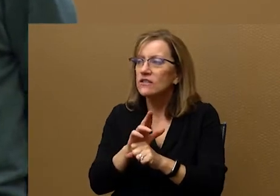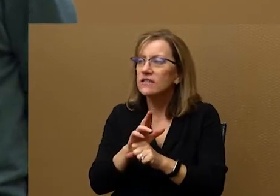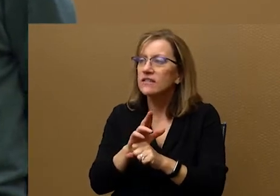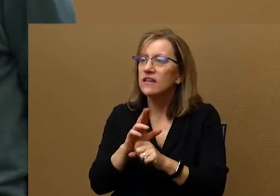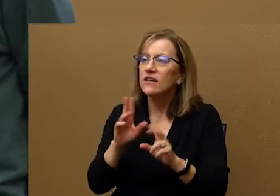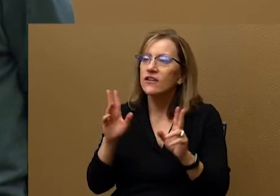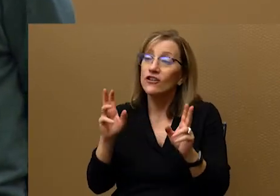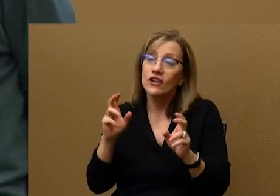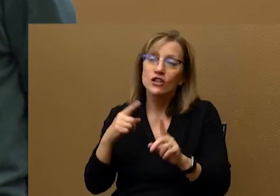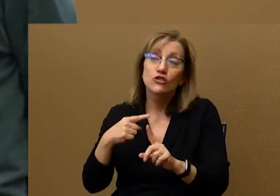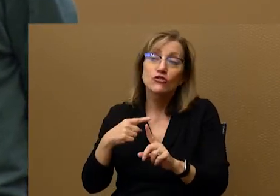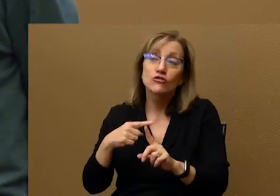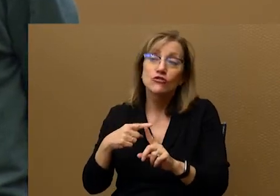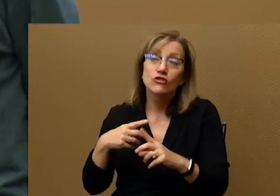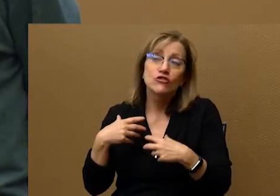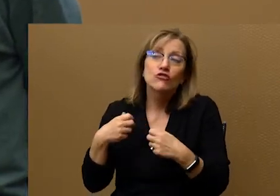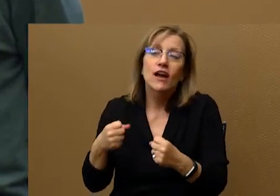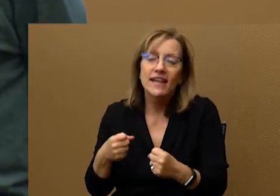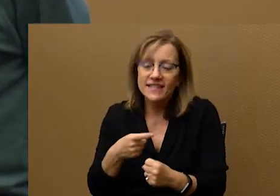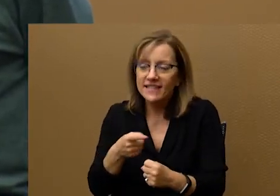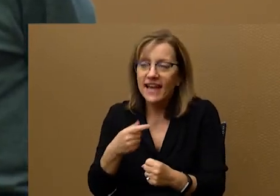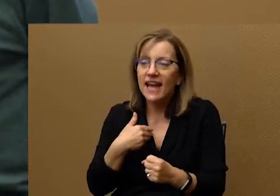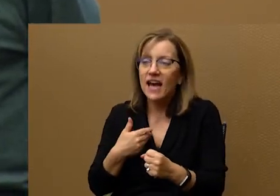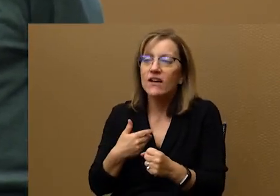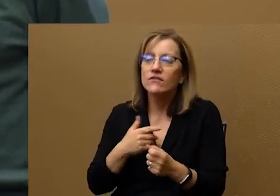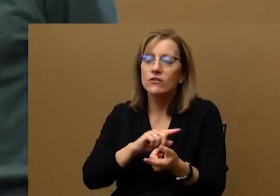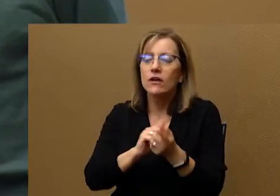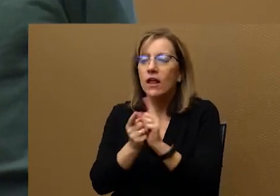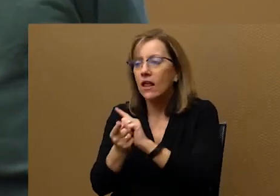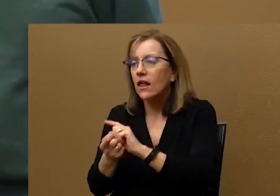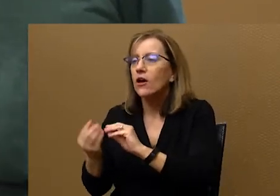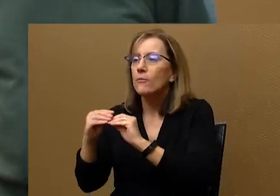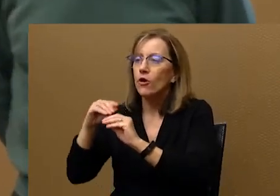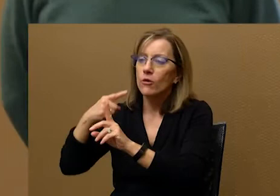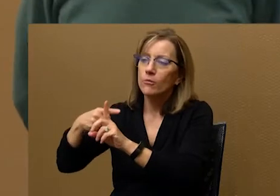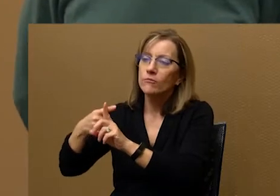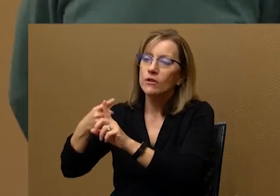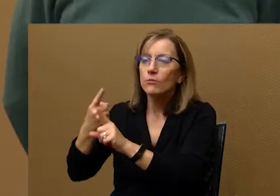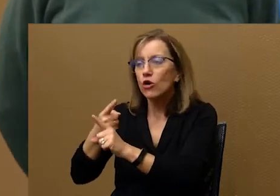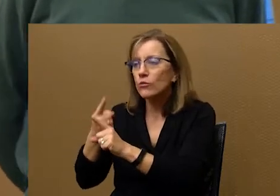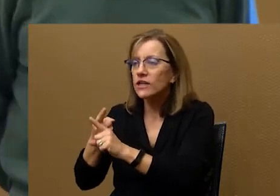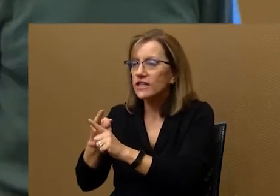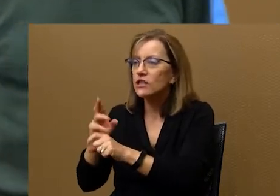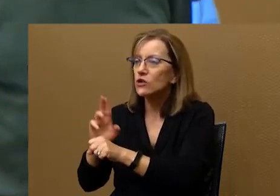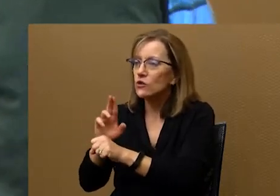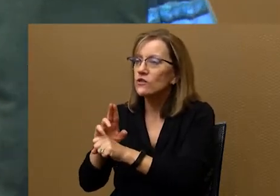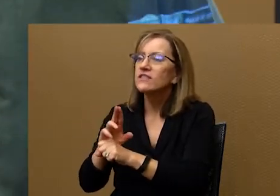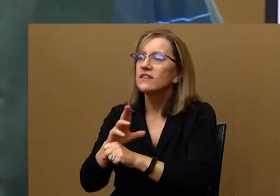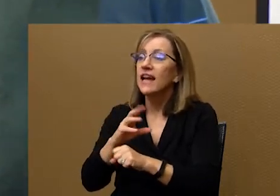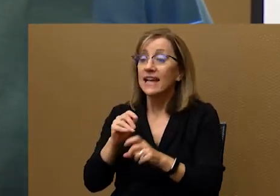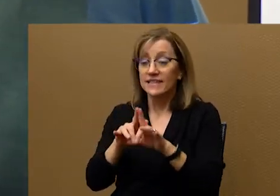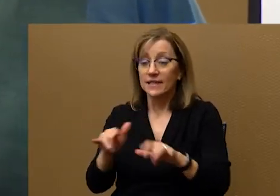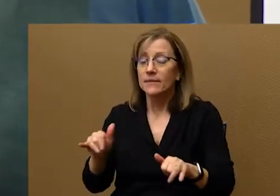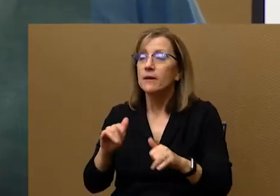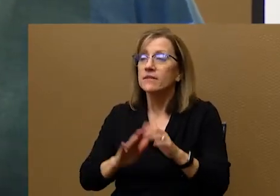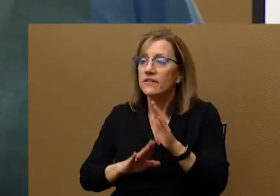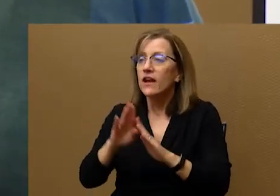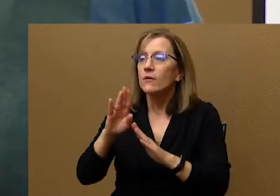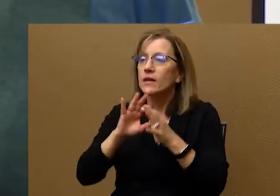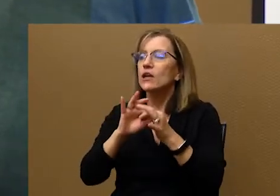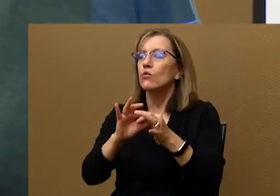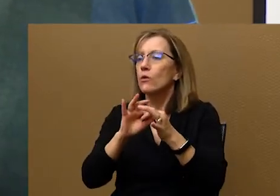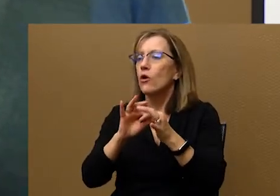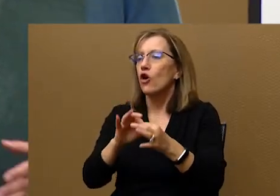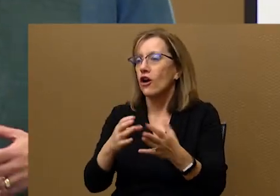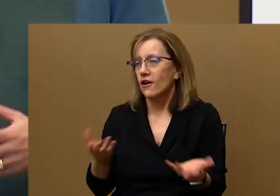strengths that they have for more appropriate uses and eliciting that response from them while simultaneously developing that rapport. Okay.